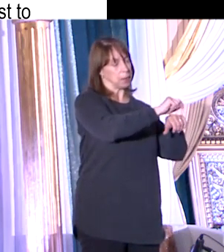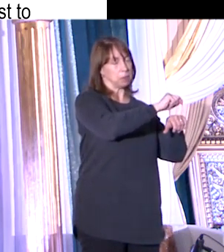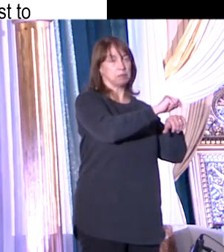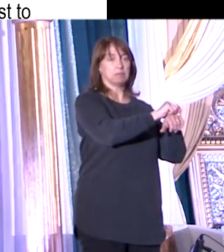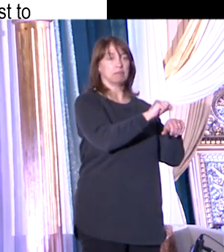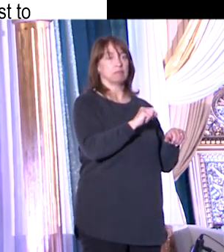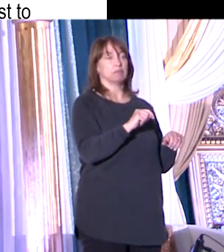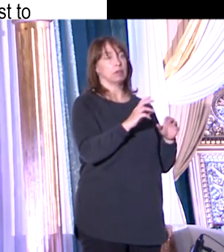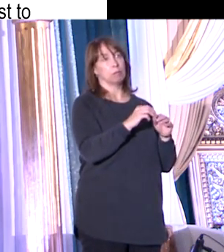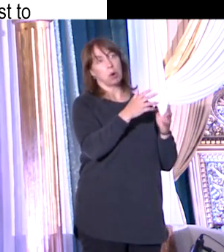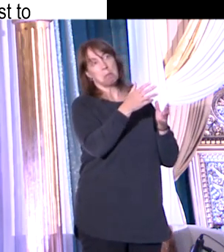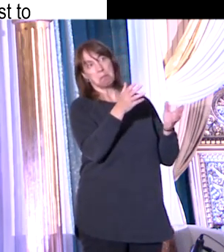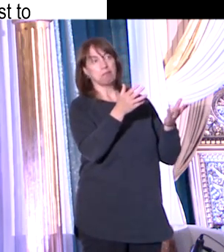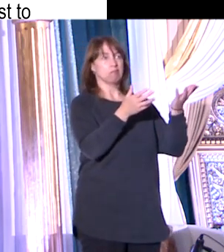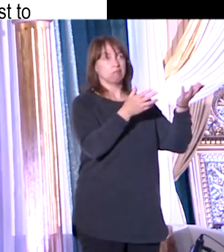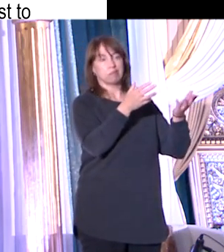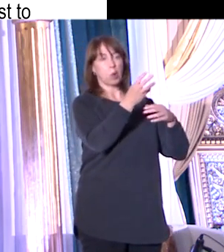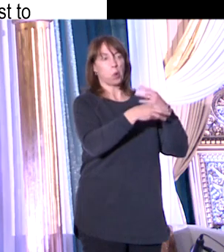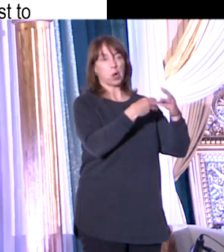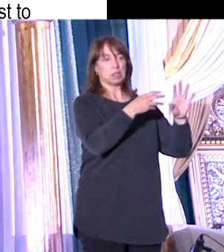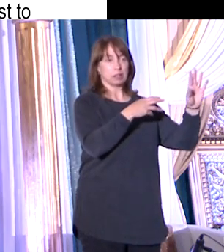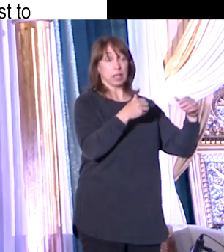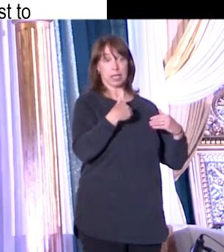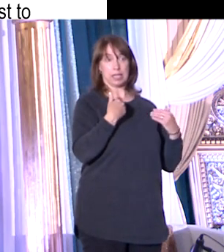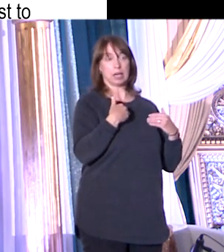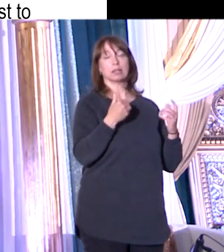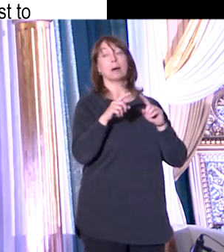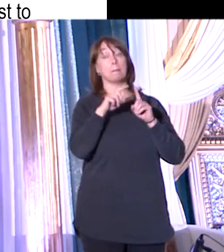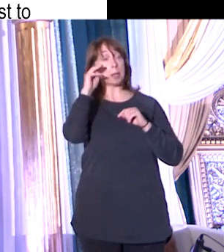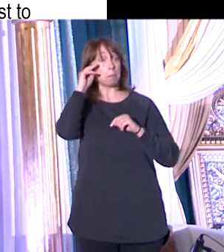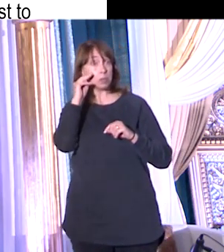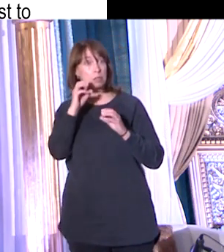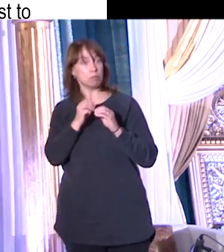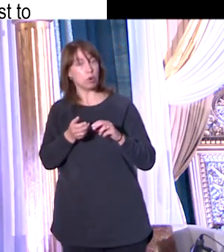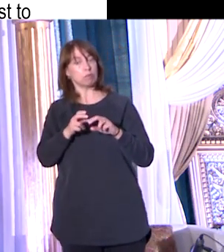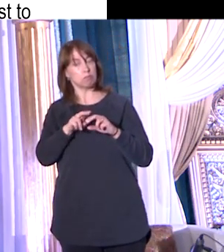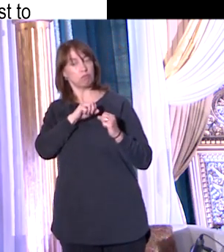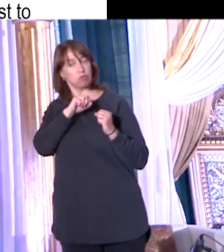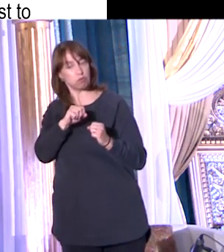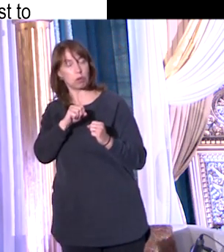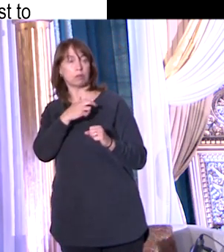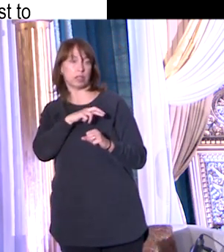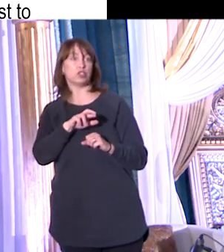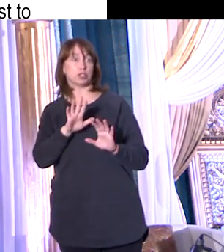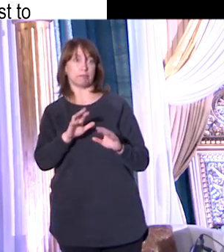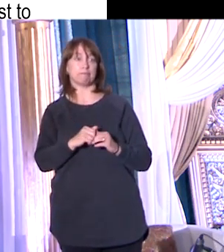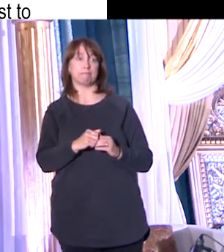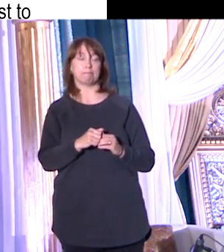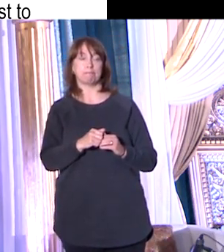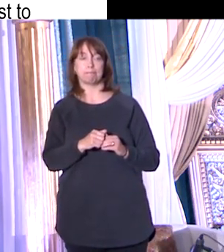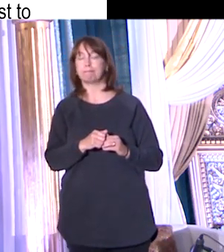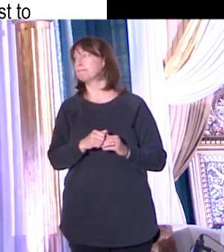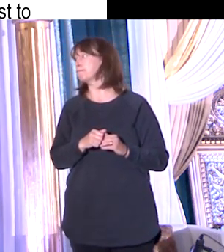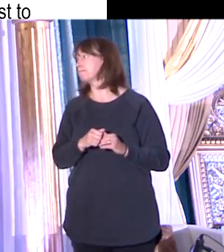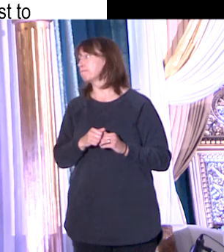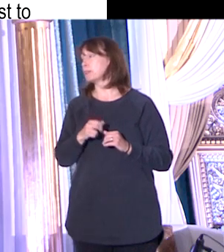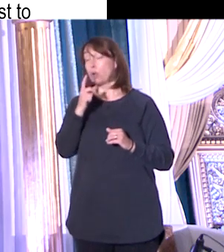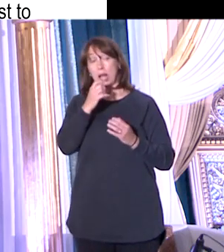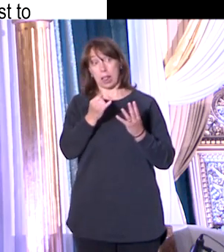So there's a real difference here, which is important. And finally, and I've only touched on this